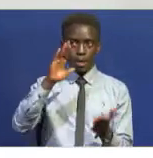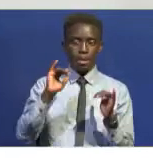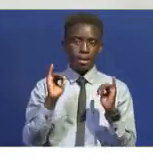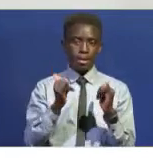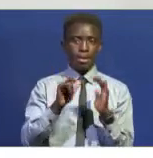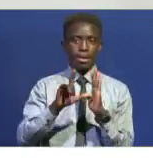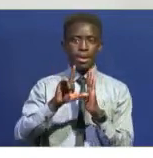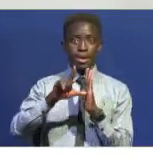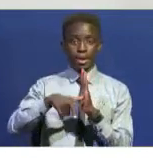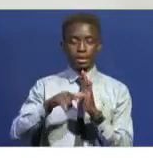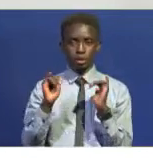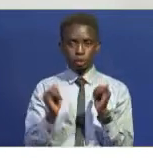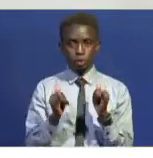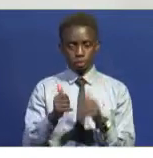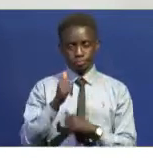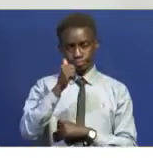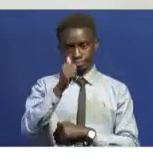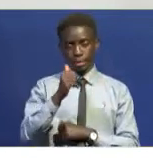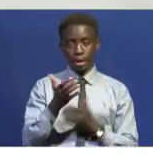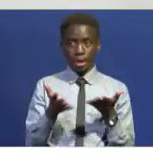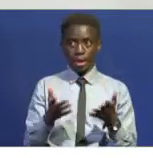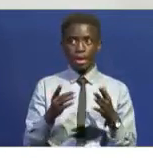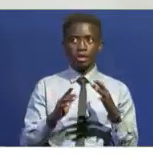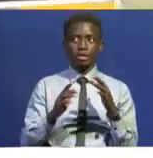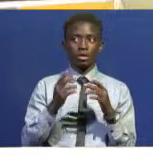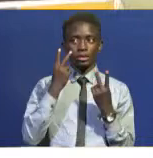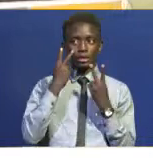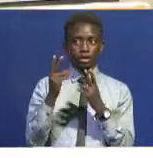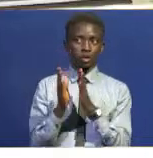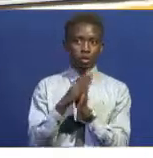our subsequent bulletins, but first we take a look at that story.